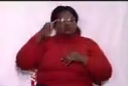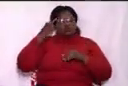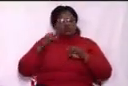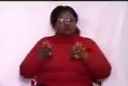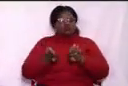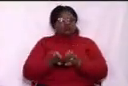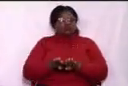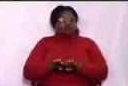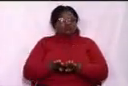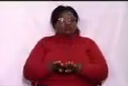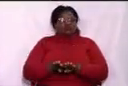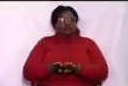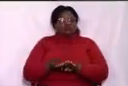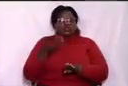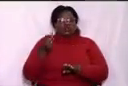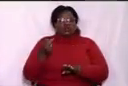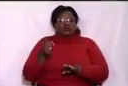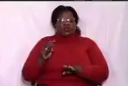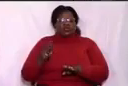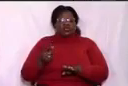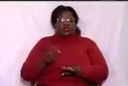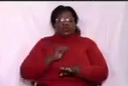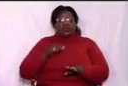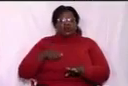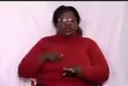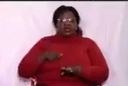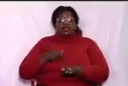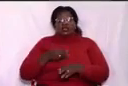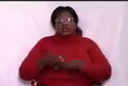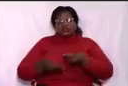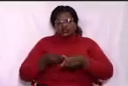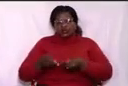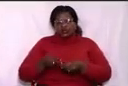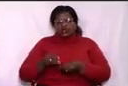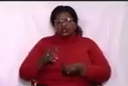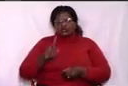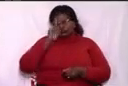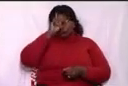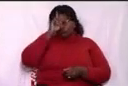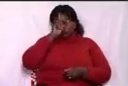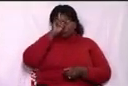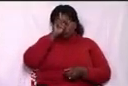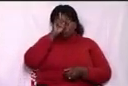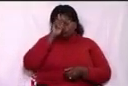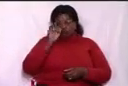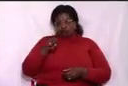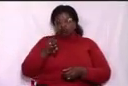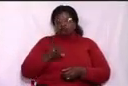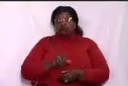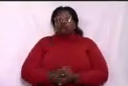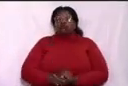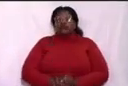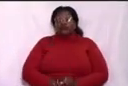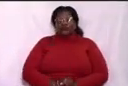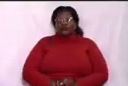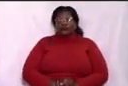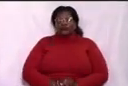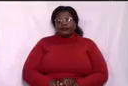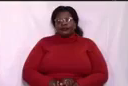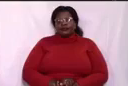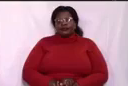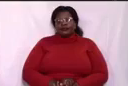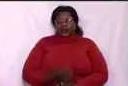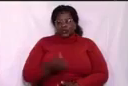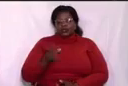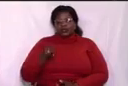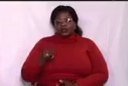We already have our products being sold in Germany. Mm-hmm. Yeah. Oh, great. So, yeah, we're